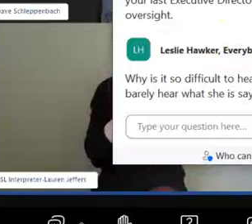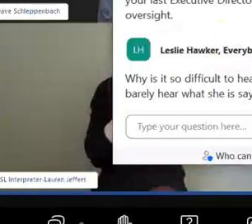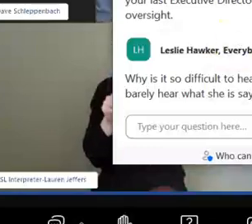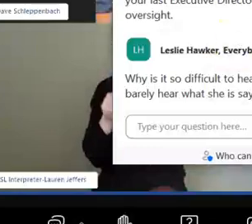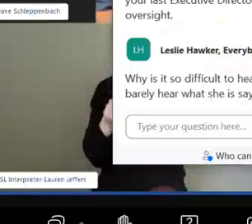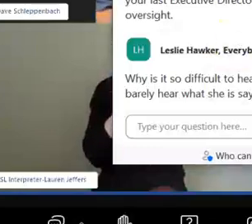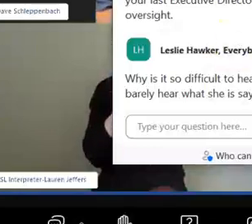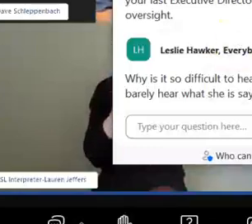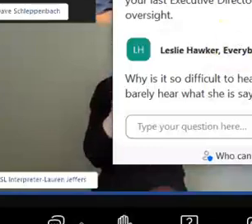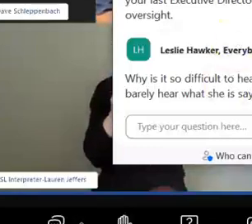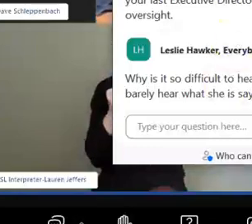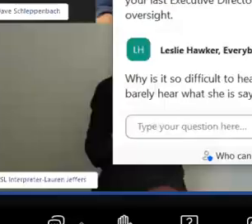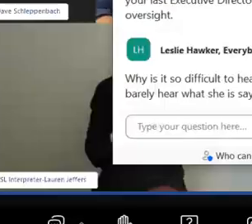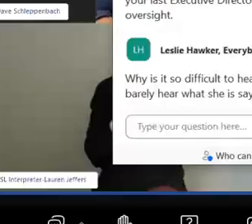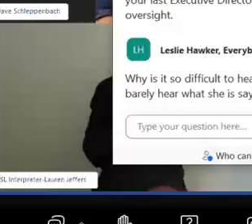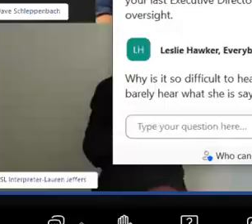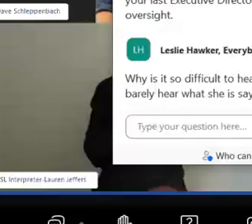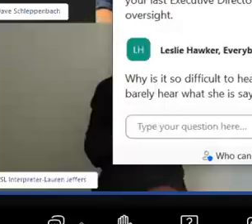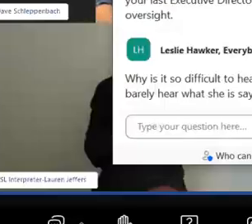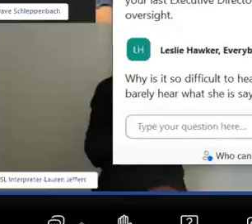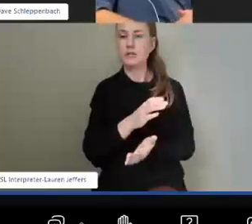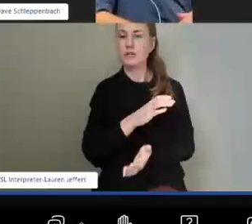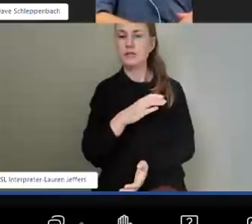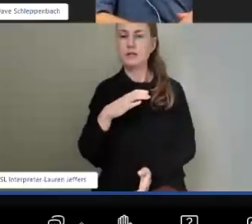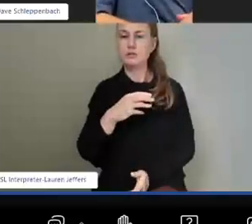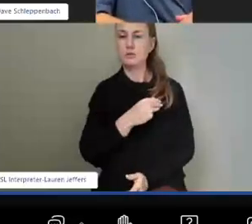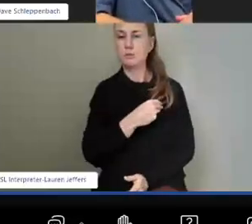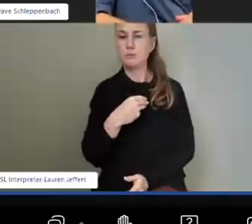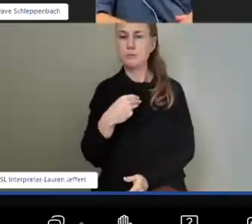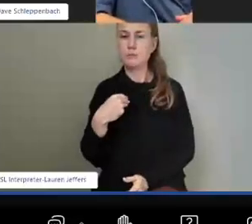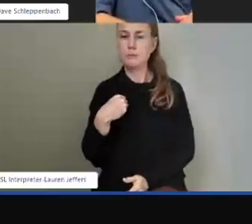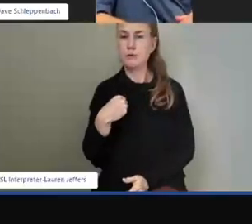budget approval done and then council members,